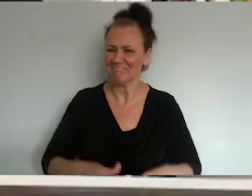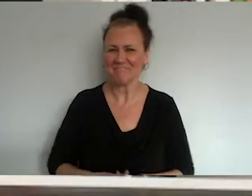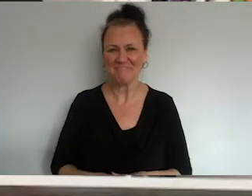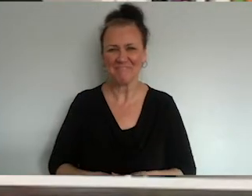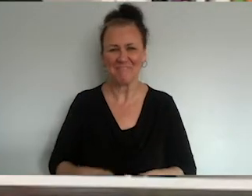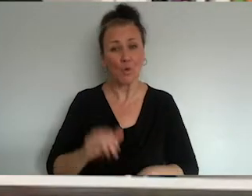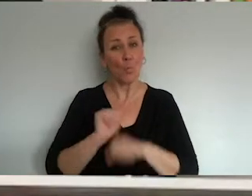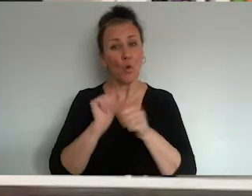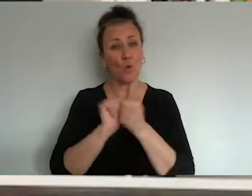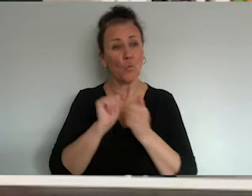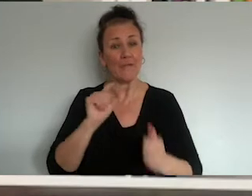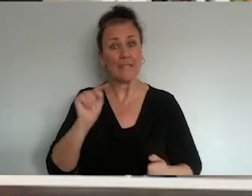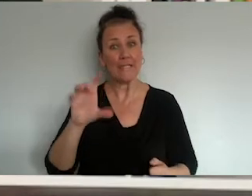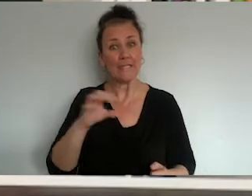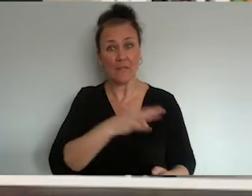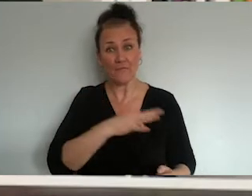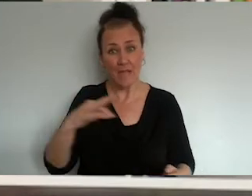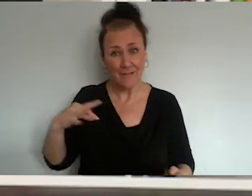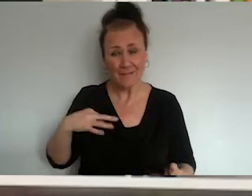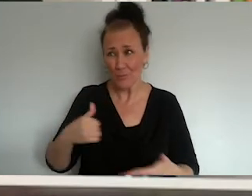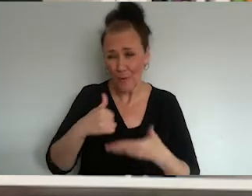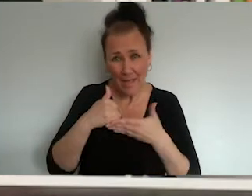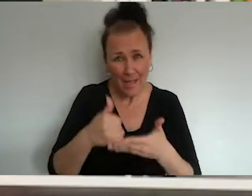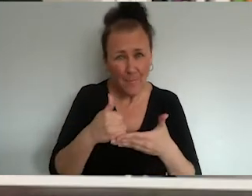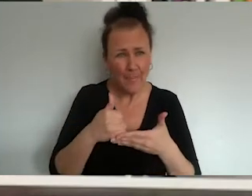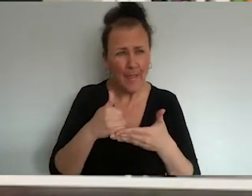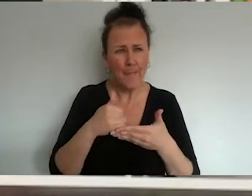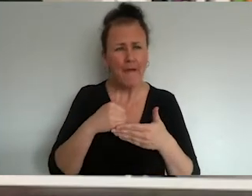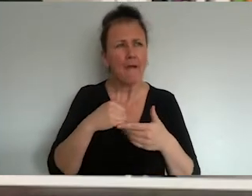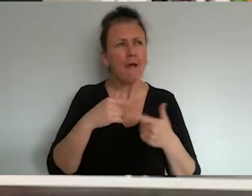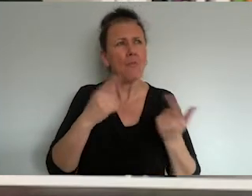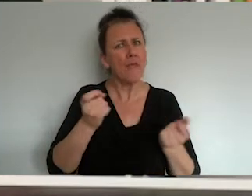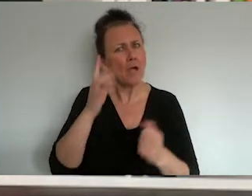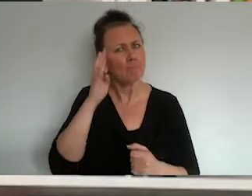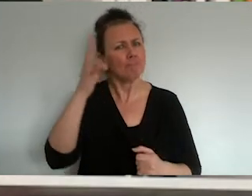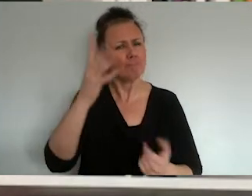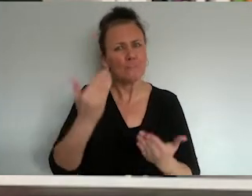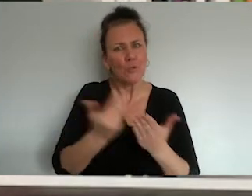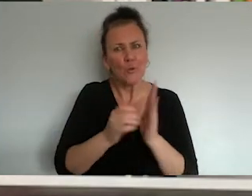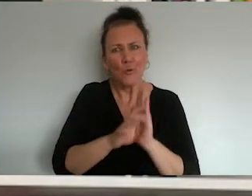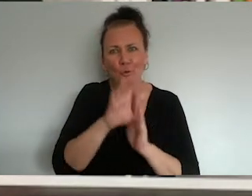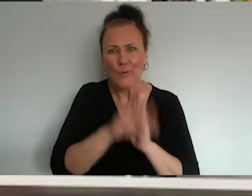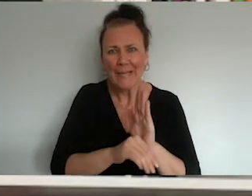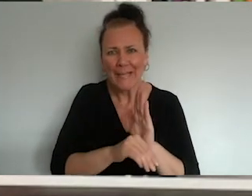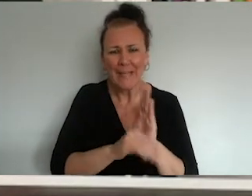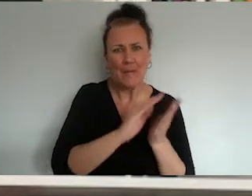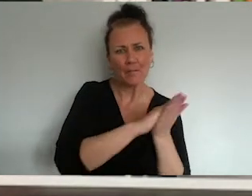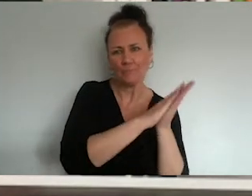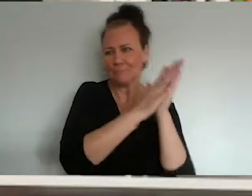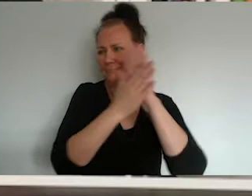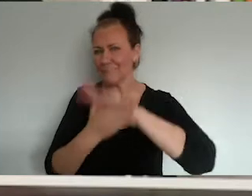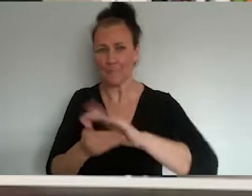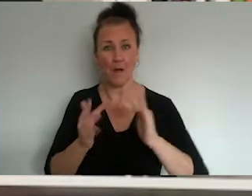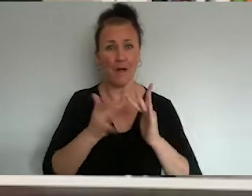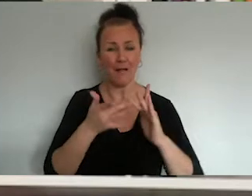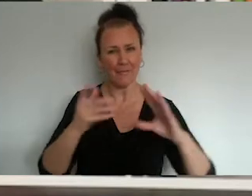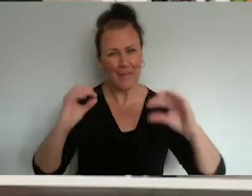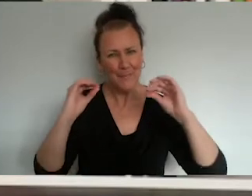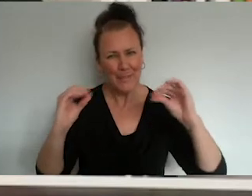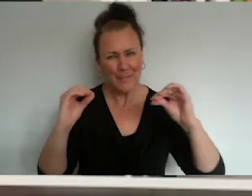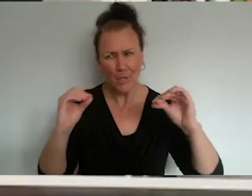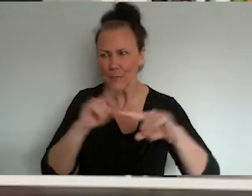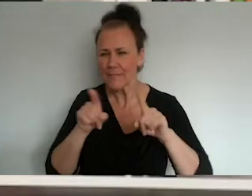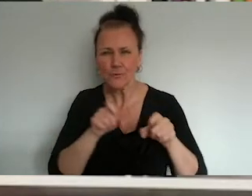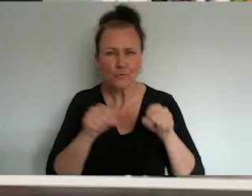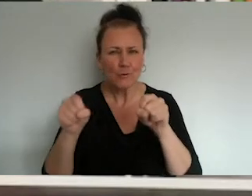You've worked with TC faculty to help teachers in time zones worldwide design and implement effective